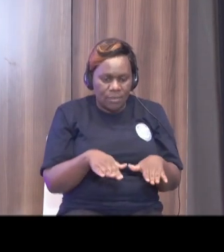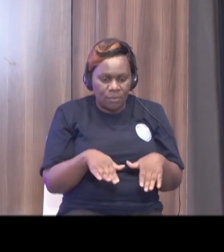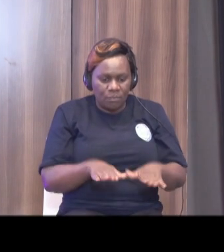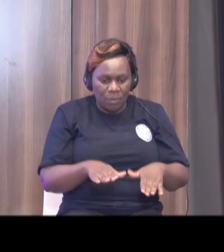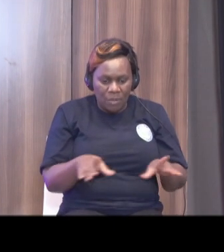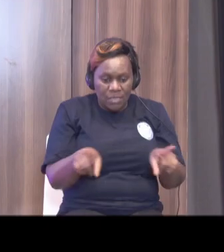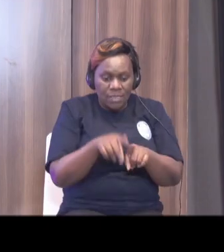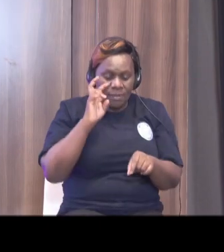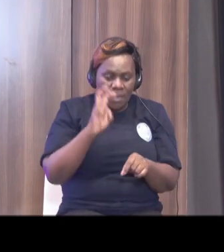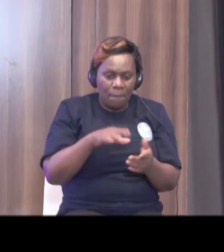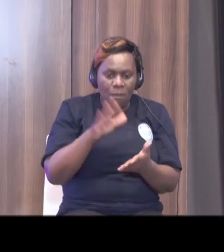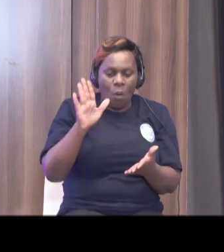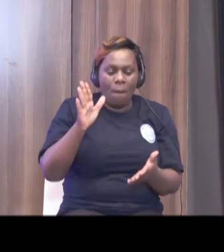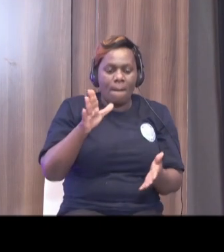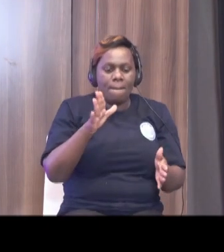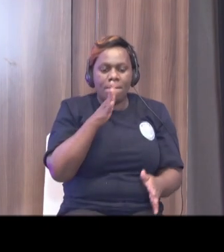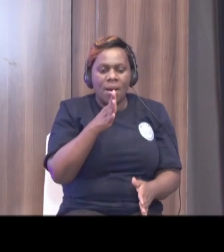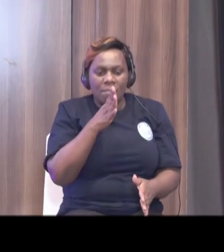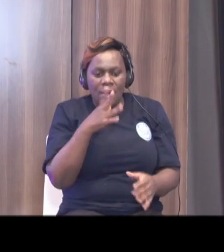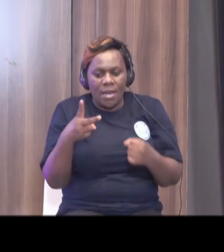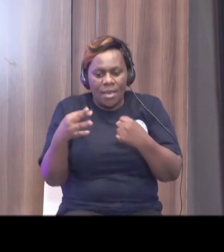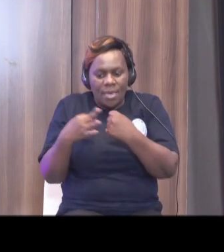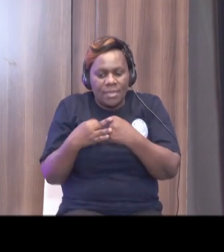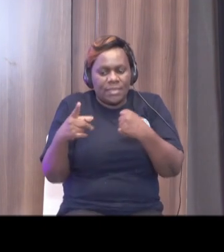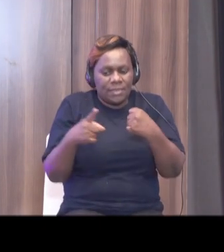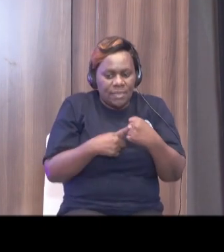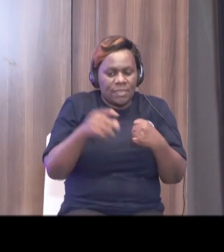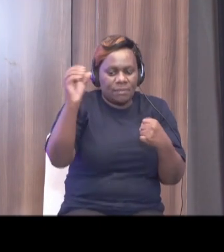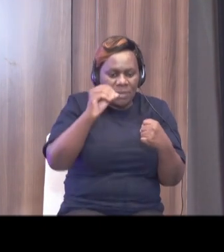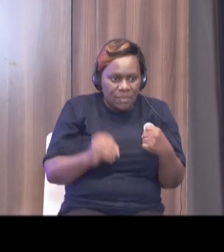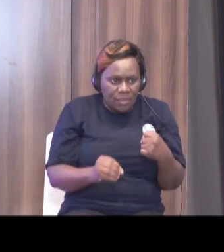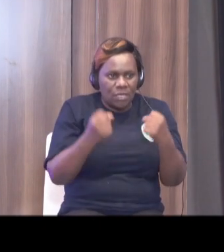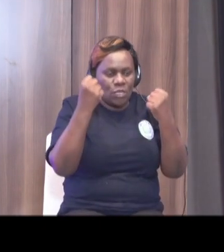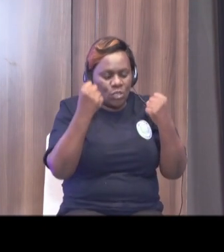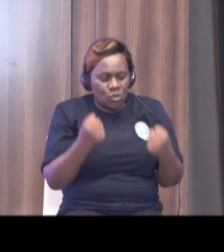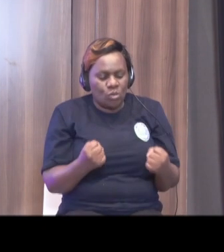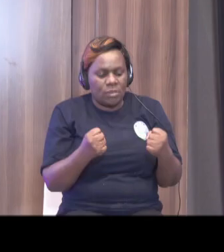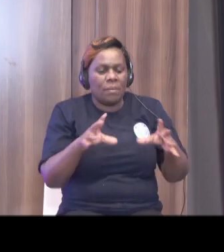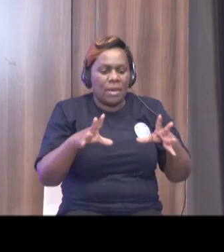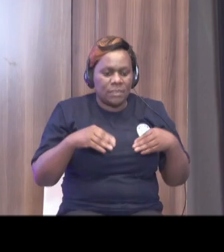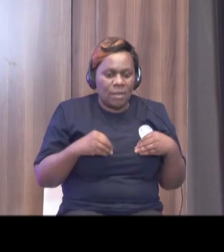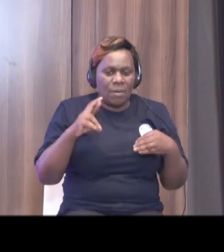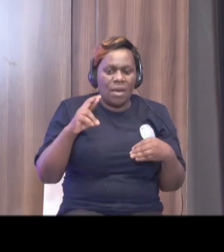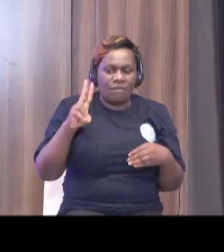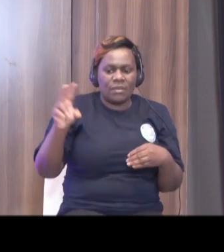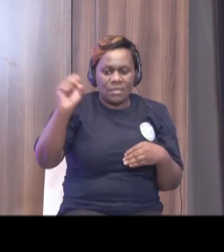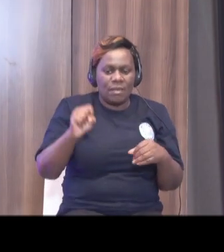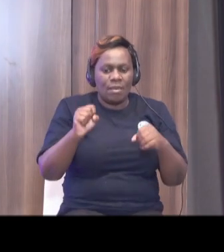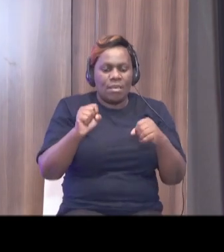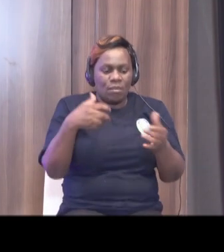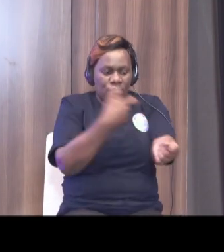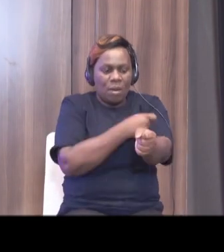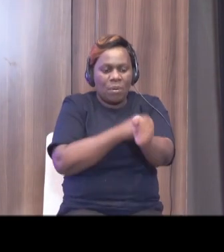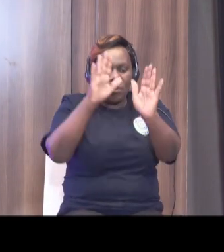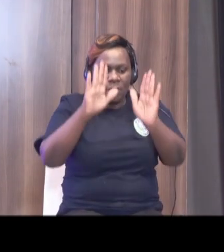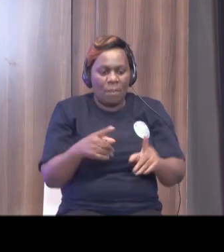slide, we can see that most mothers, 86%, agreed or strongly agreed that the RSV vaccine was necessary.